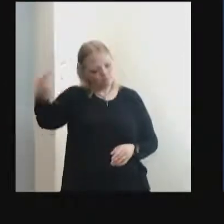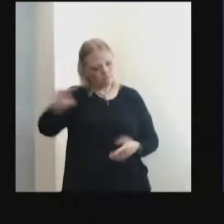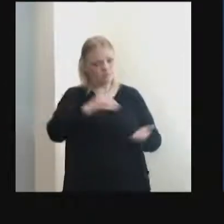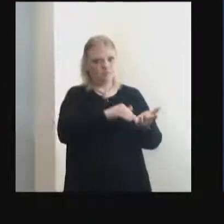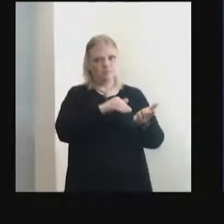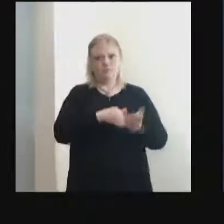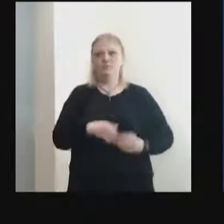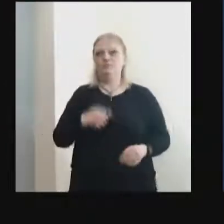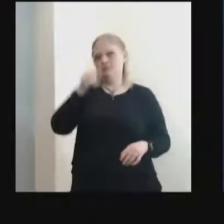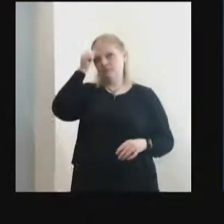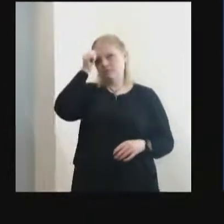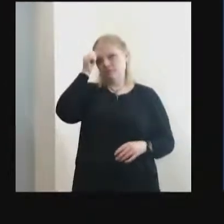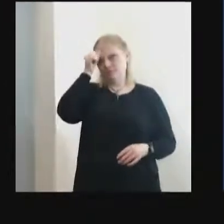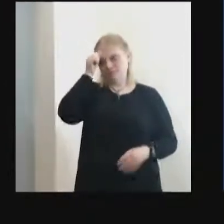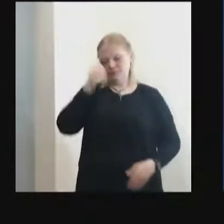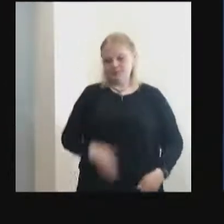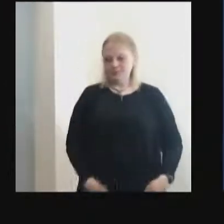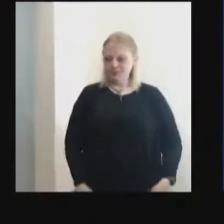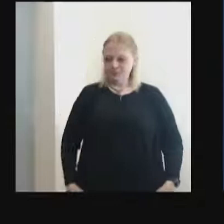Burstein.